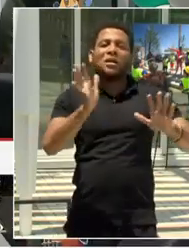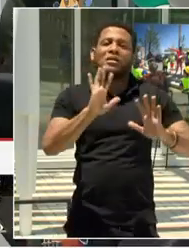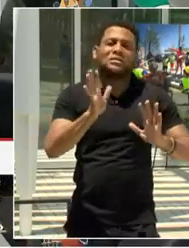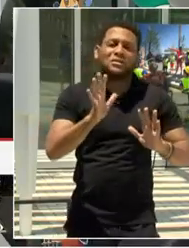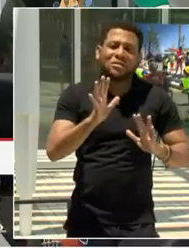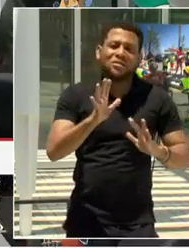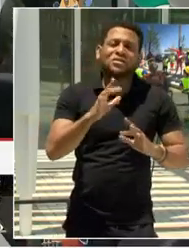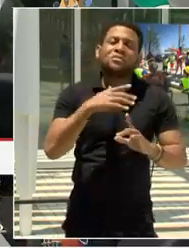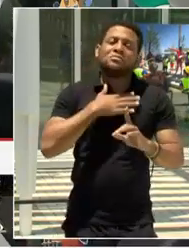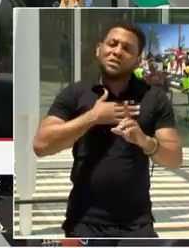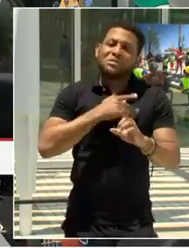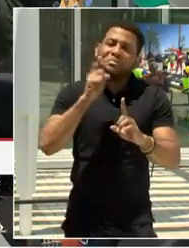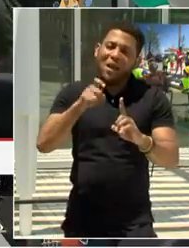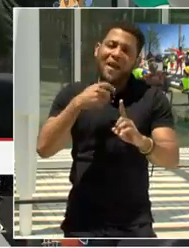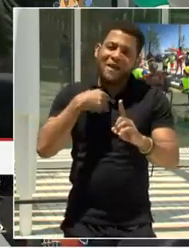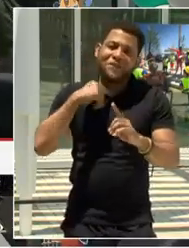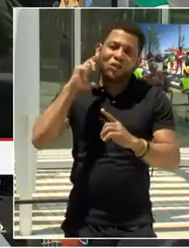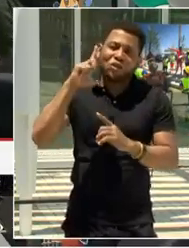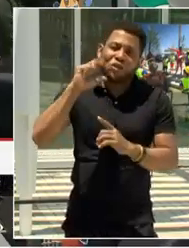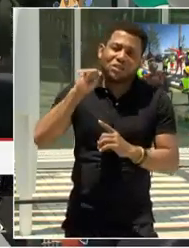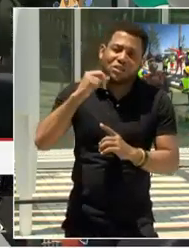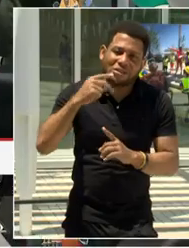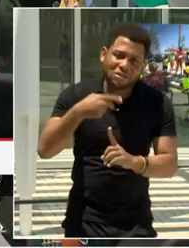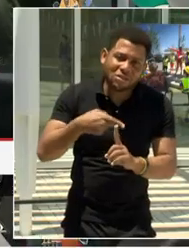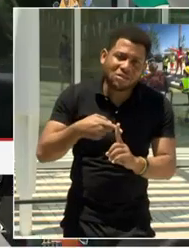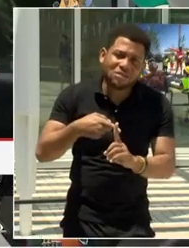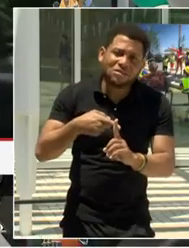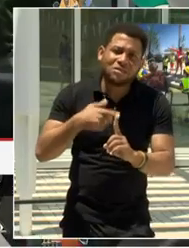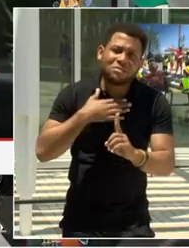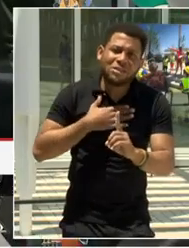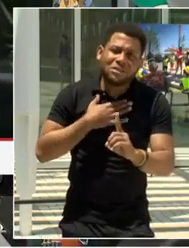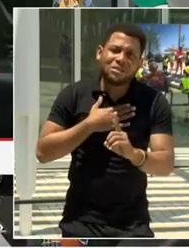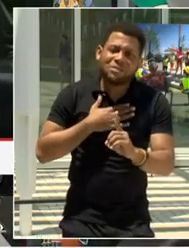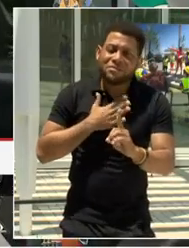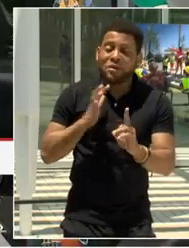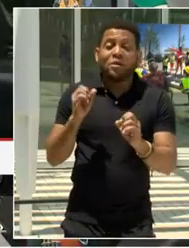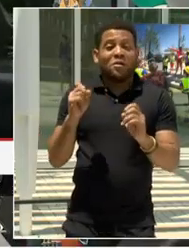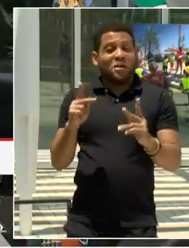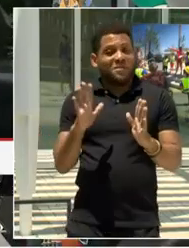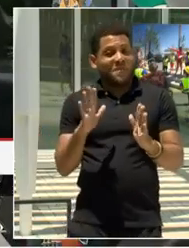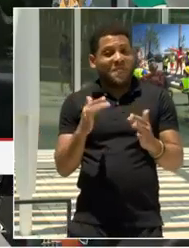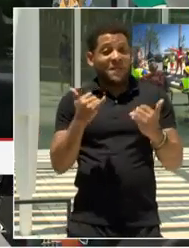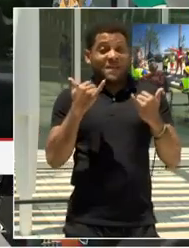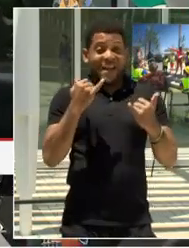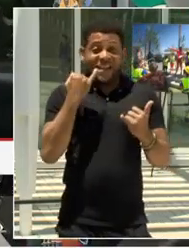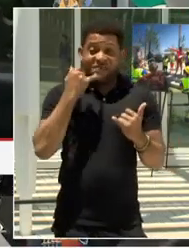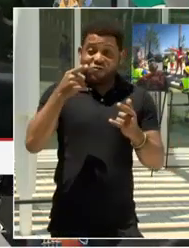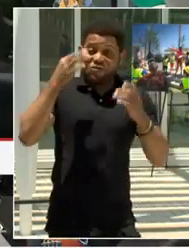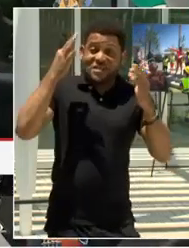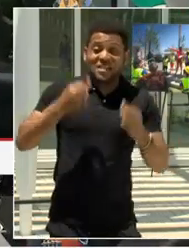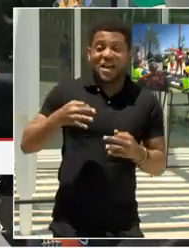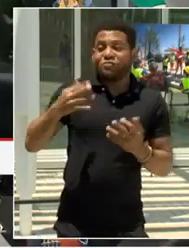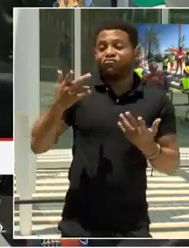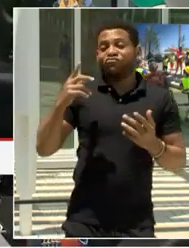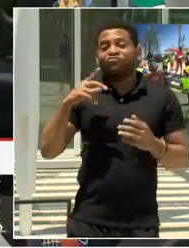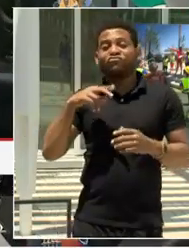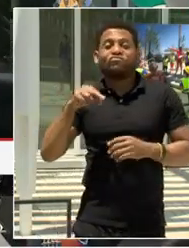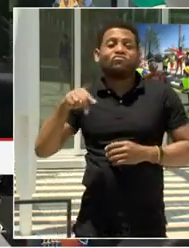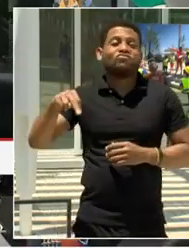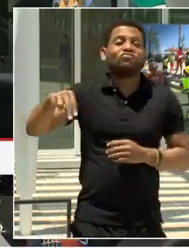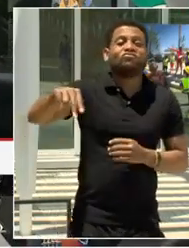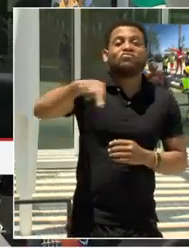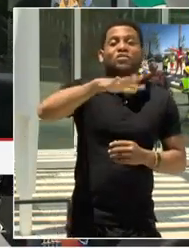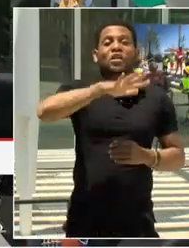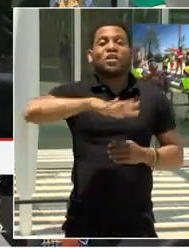right, if you do the walking trail, it's a little over 0.5. So if you go 10 times around, that's 5 miles. Shout out to